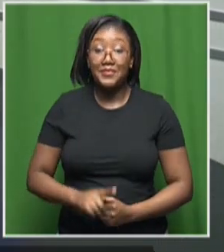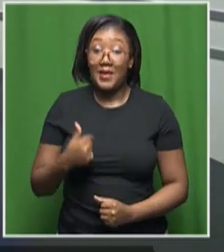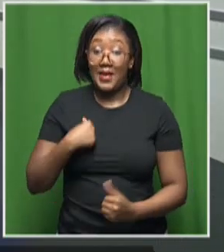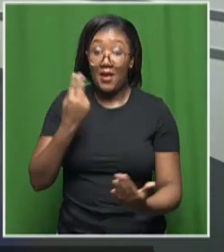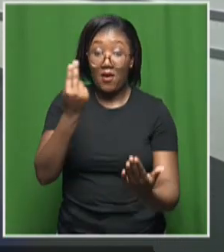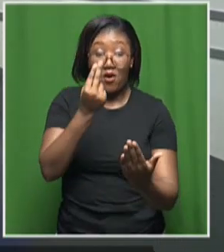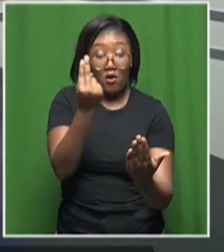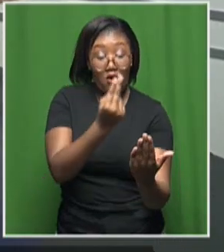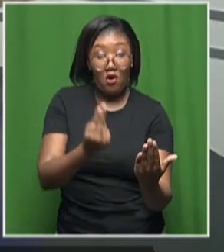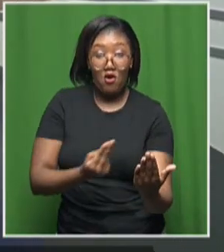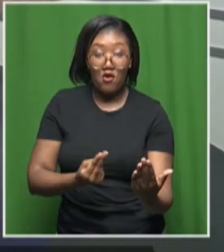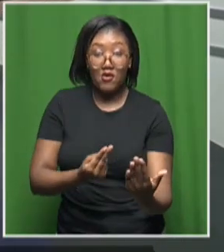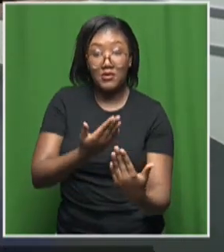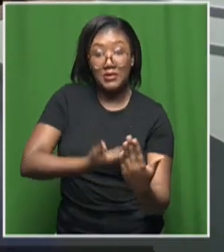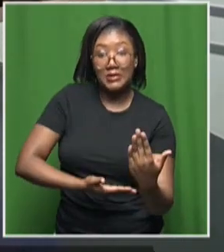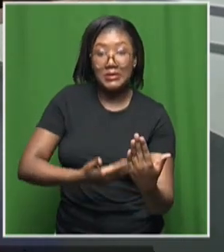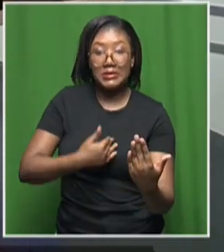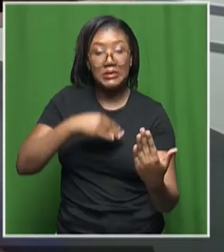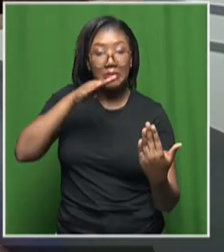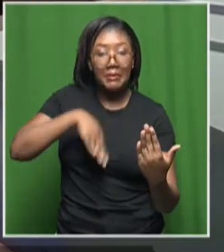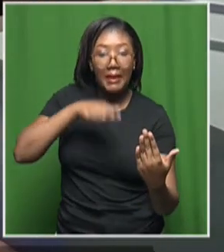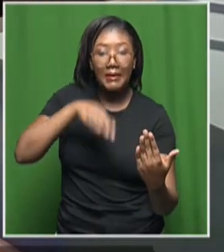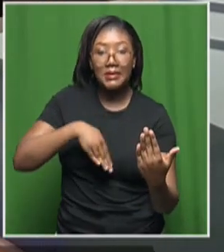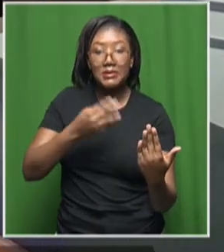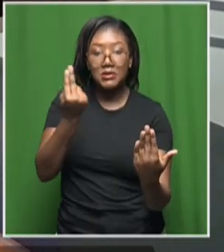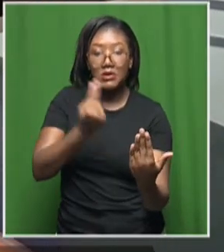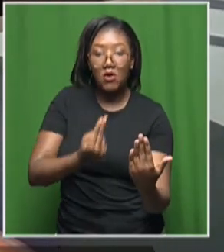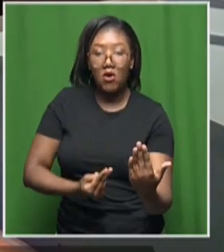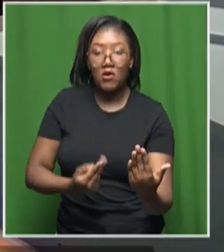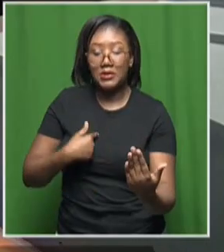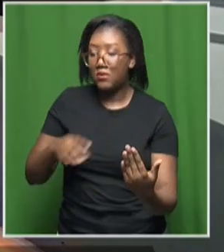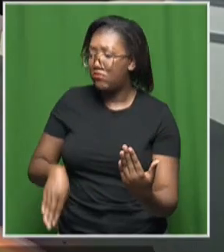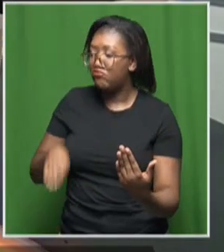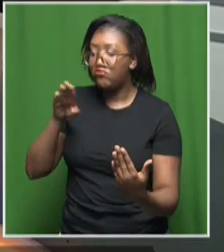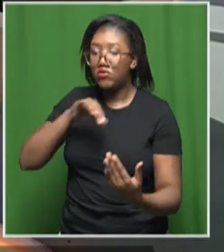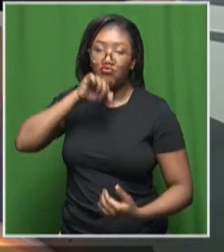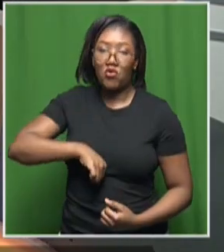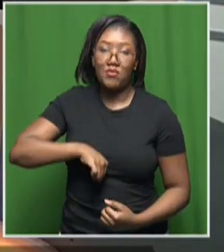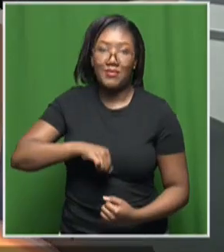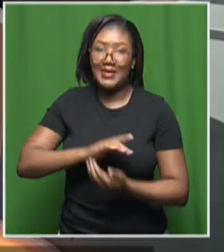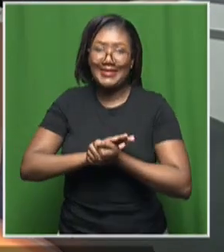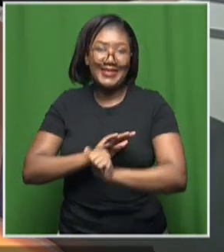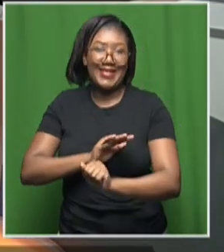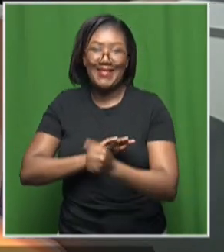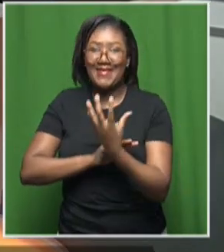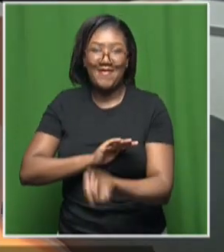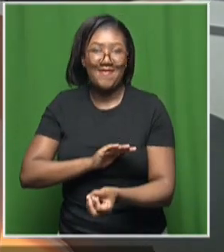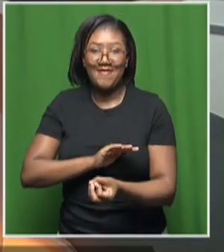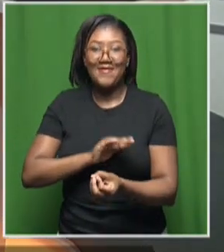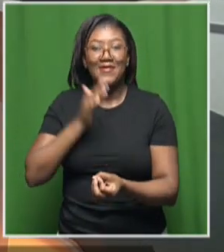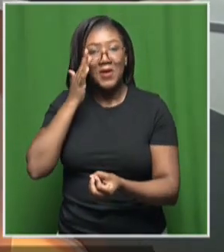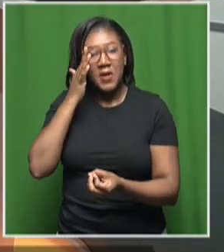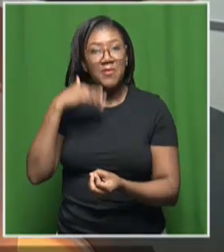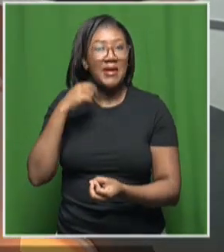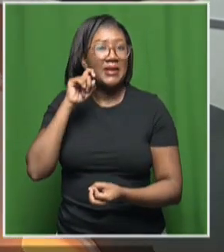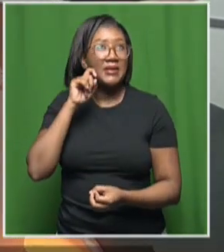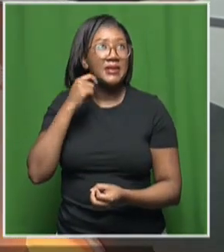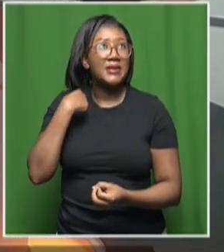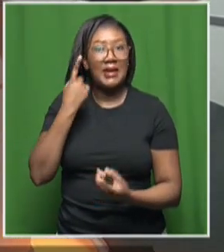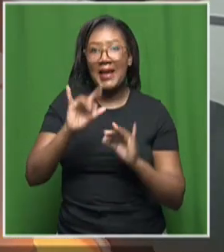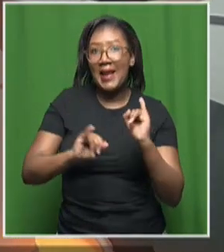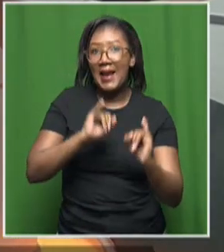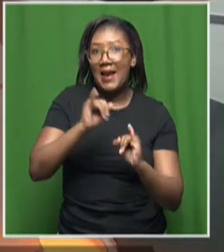art for a long time, since childhood. But it was around about 11 years